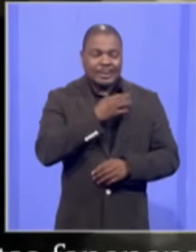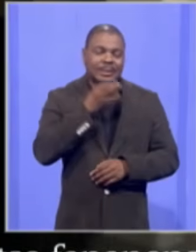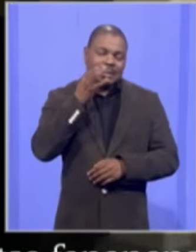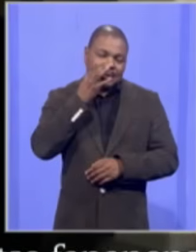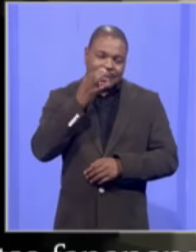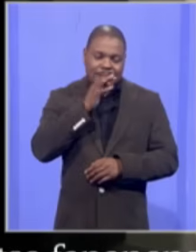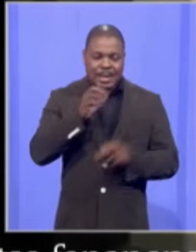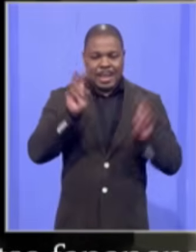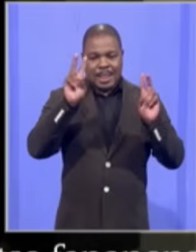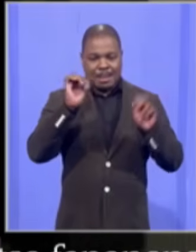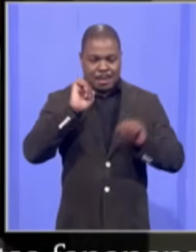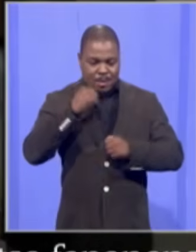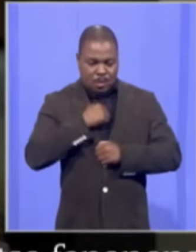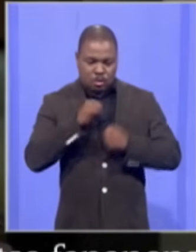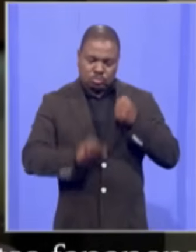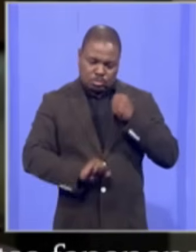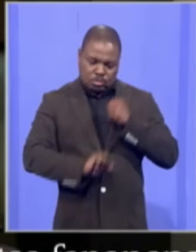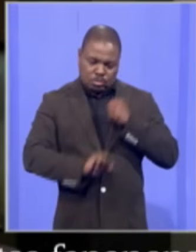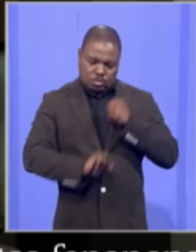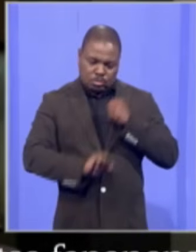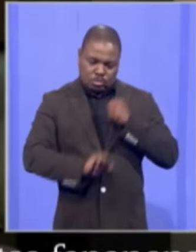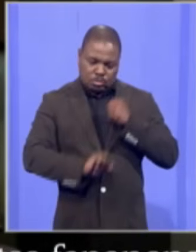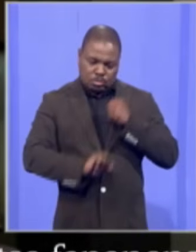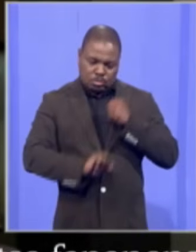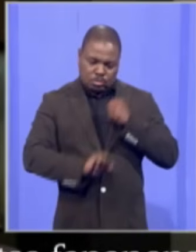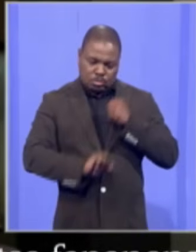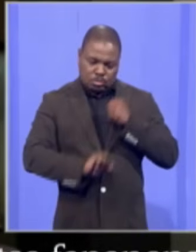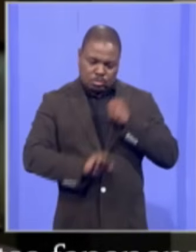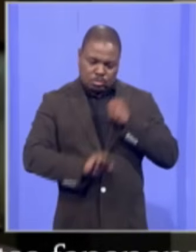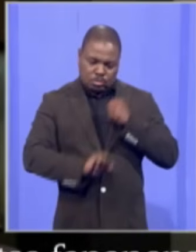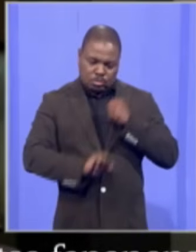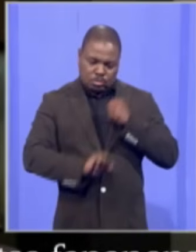support for the themes. And our theme is essentially